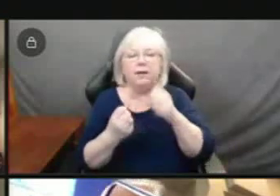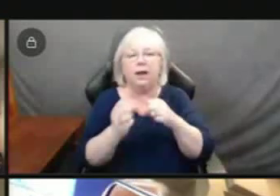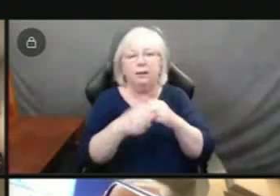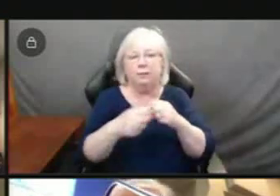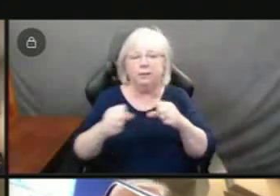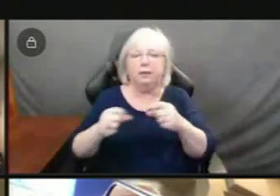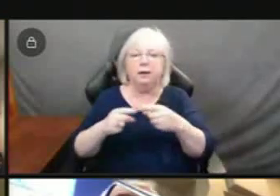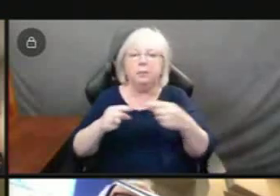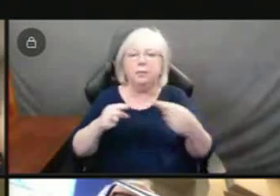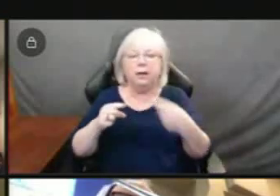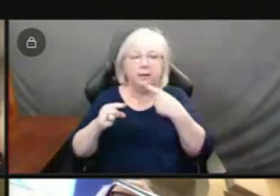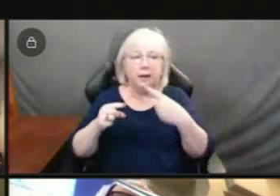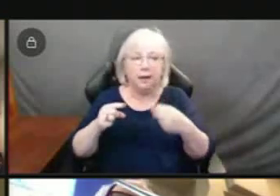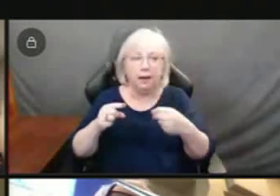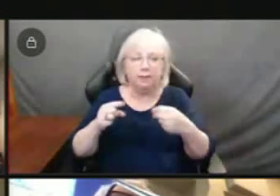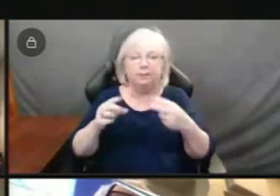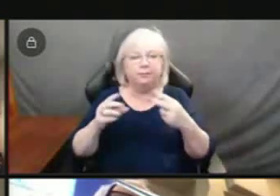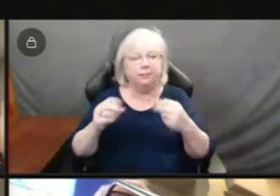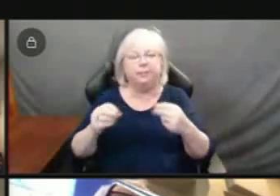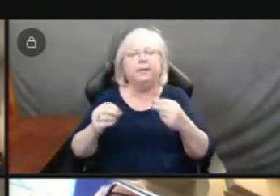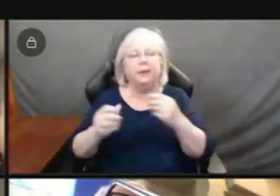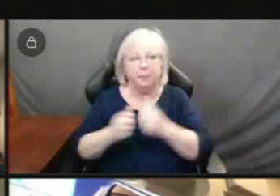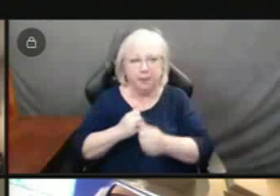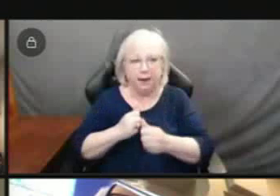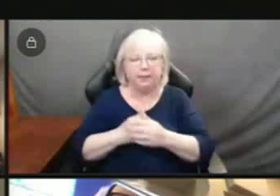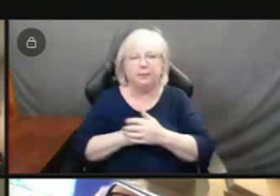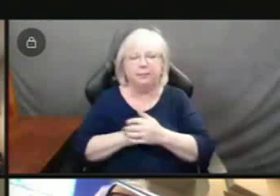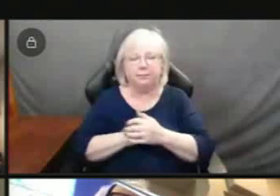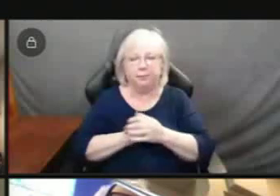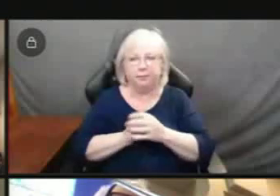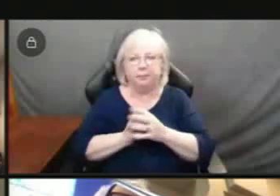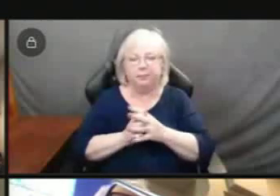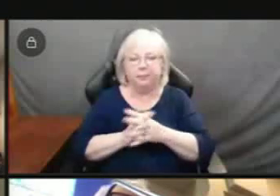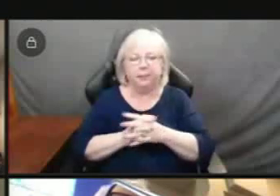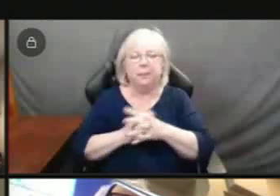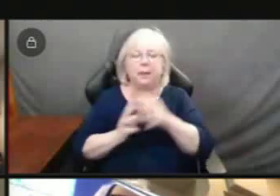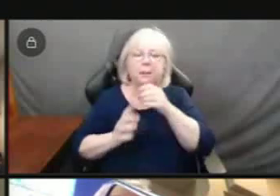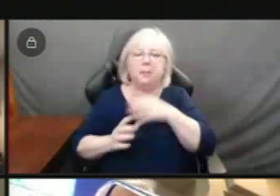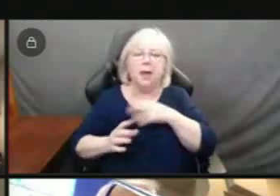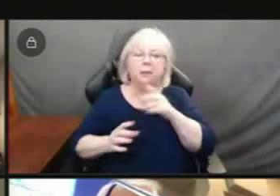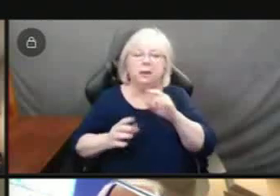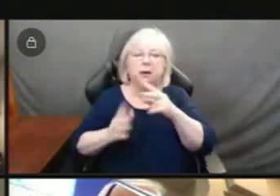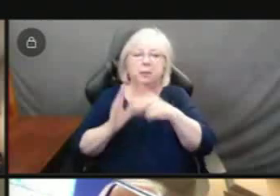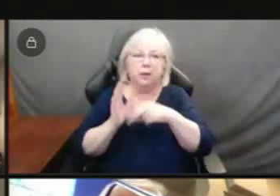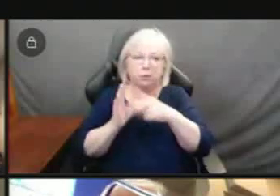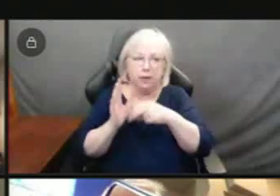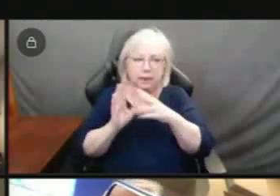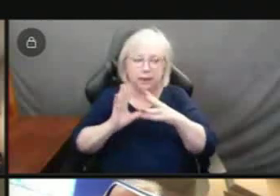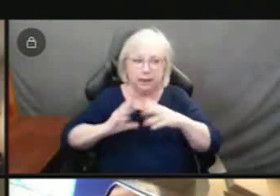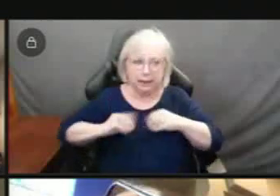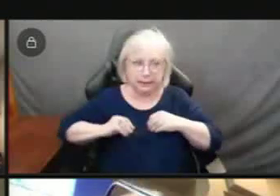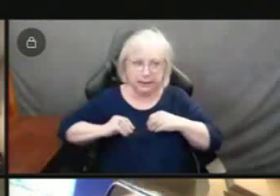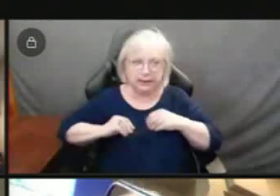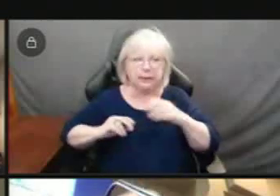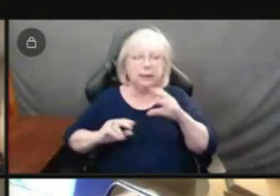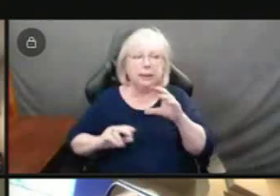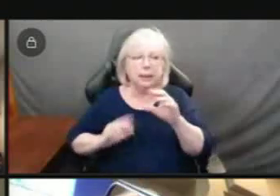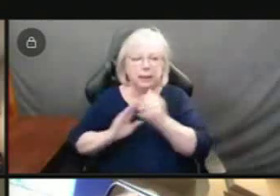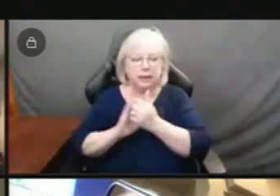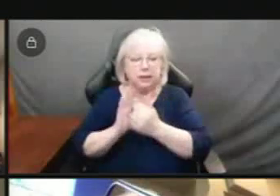Aye. All those opposed, please say nay. Ayes have it. Madam Clerk, if you would, please read the consent agenda.